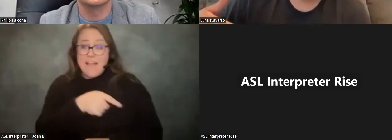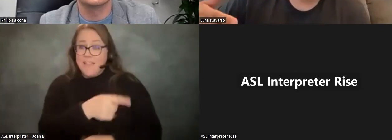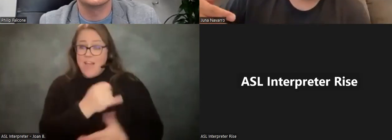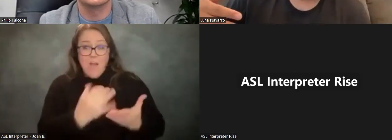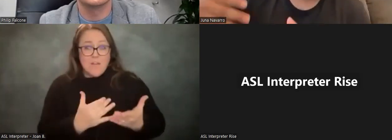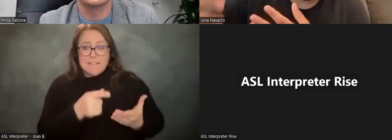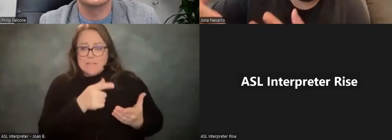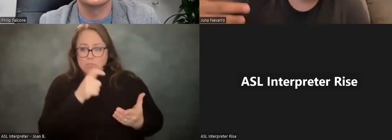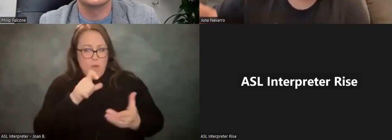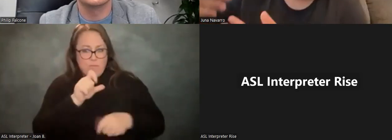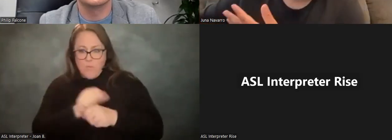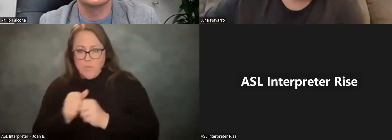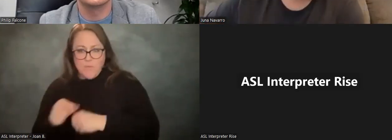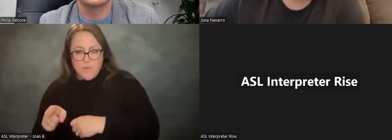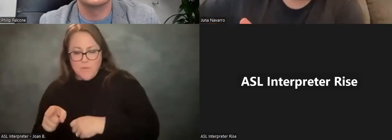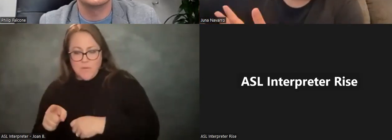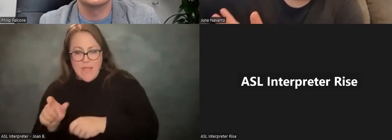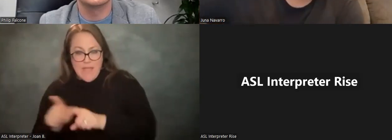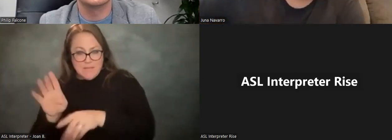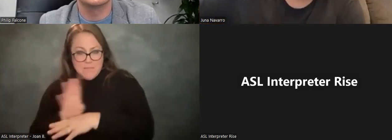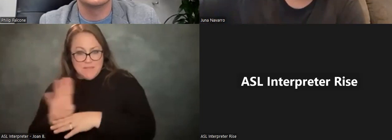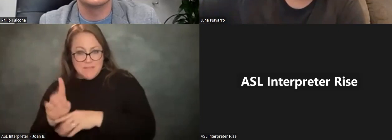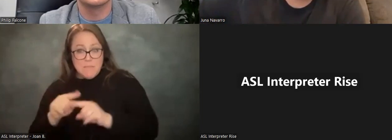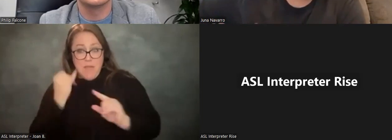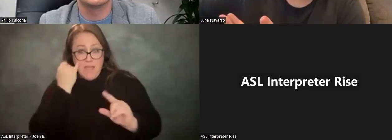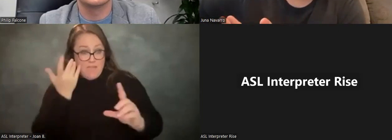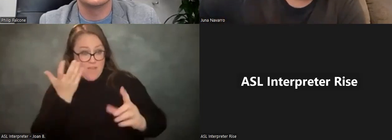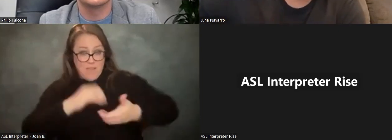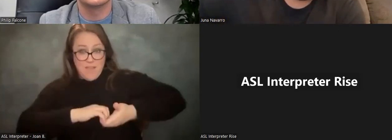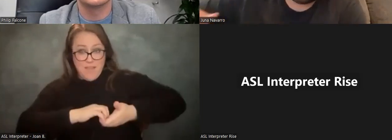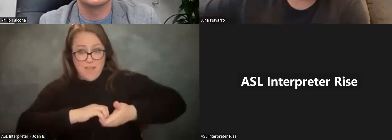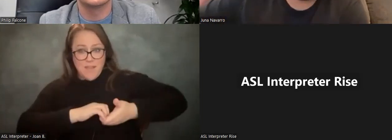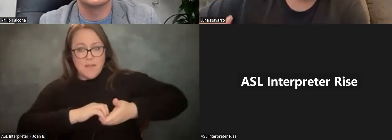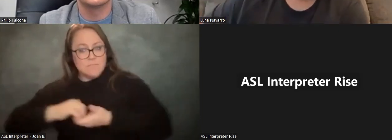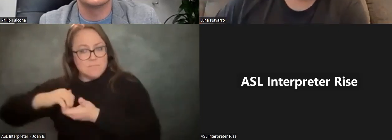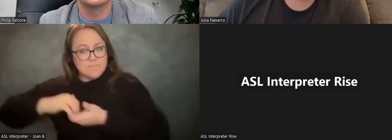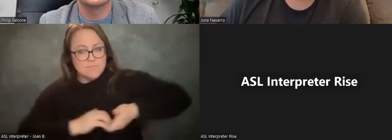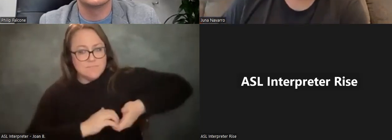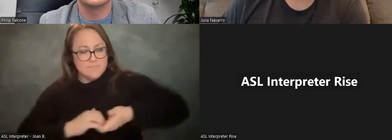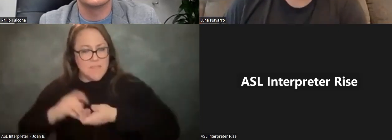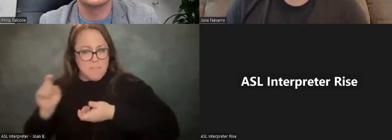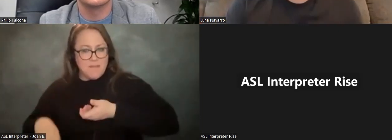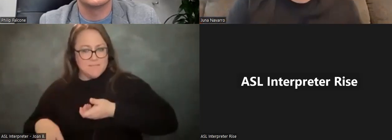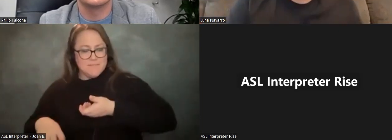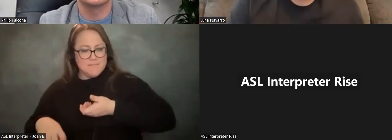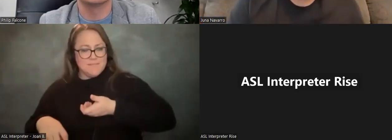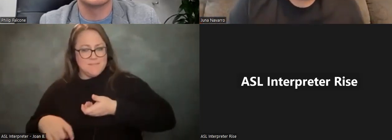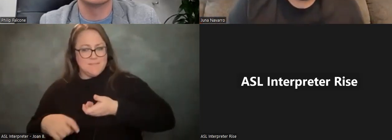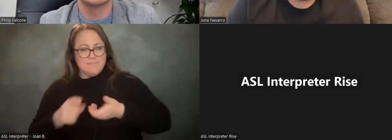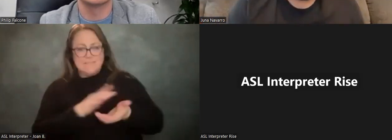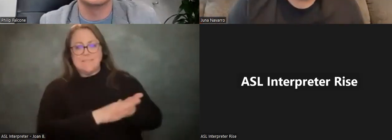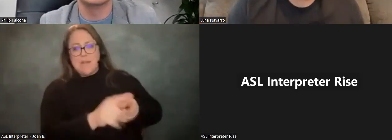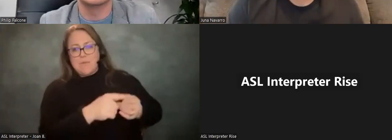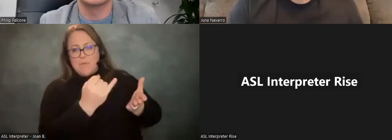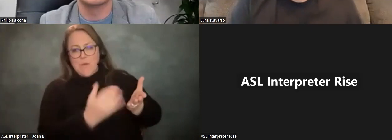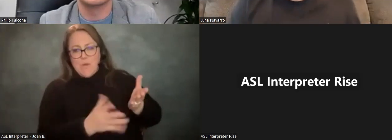stuff, but they are going to take the time to work with you to do something like this. So let's reciprocate that kindness to the artist as well. Okay,